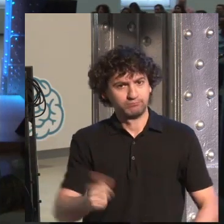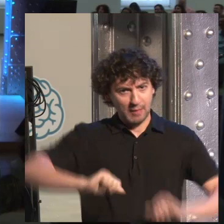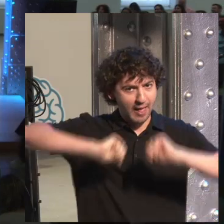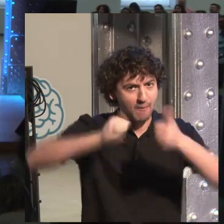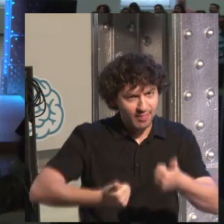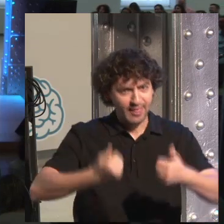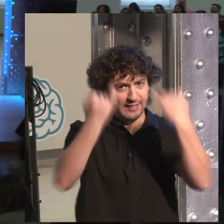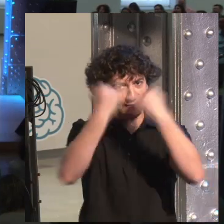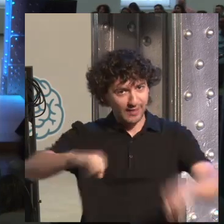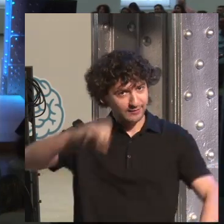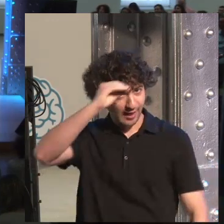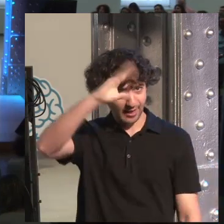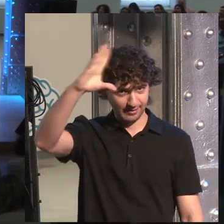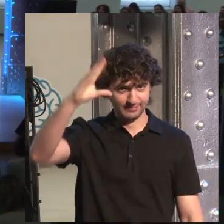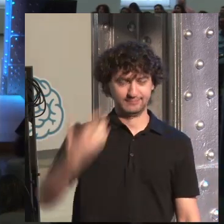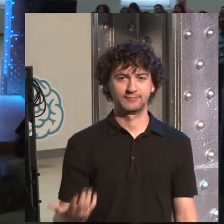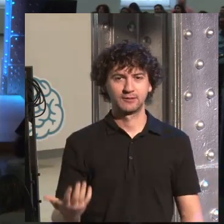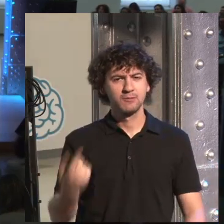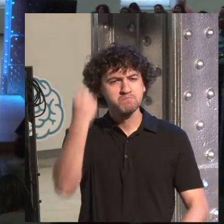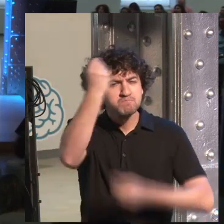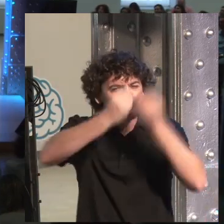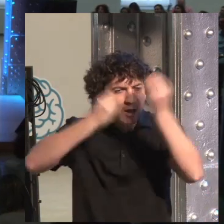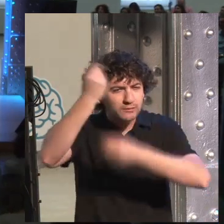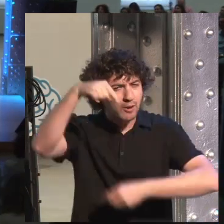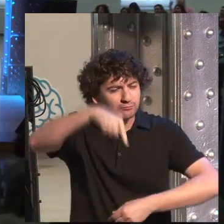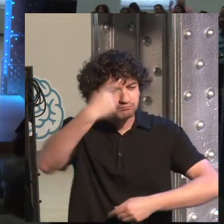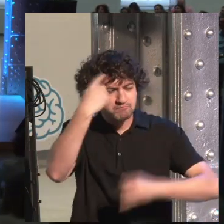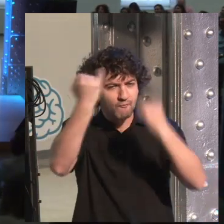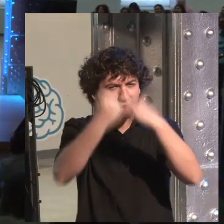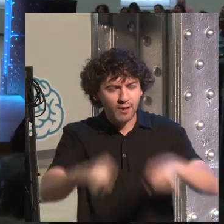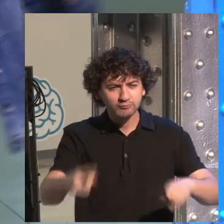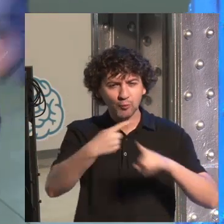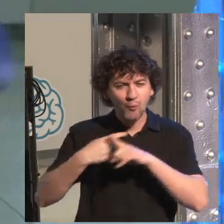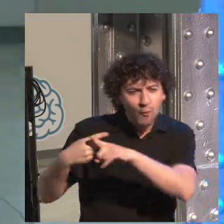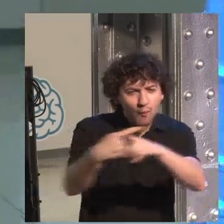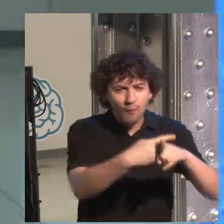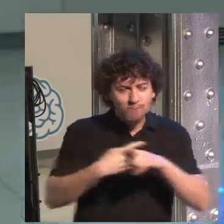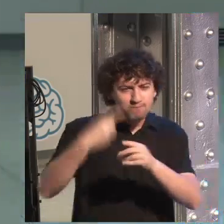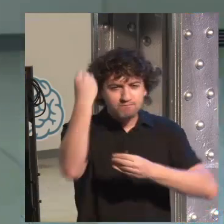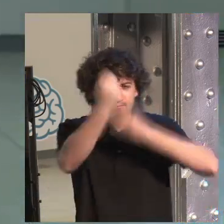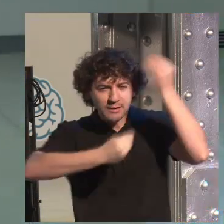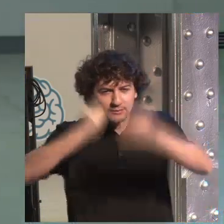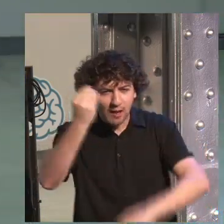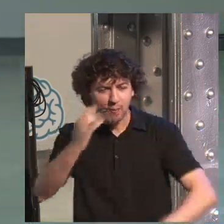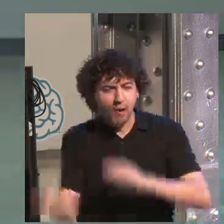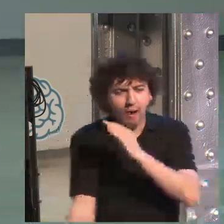Party. Esa fiesta del pensamiento donde compartimos, pensamos,